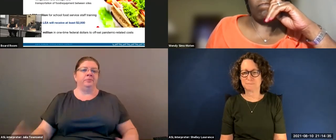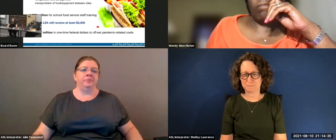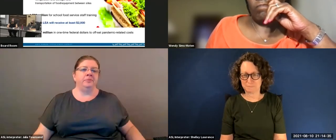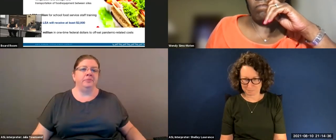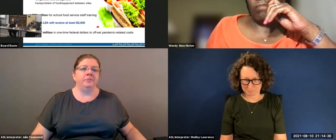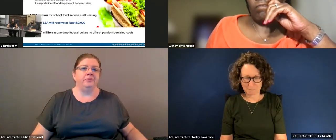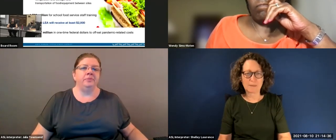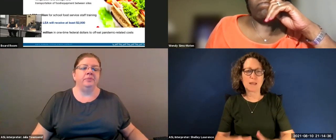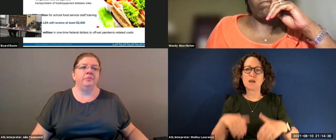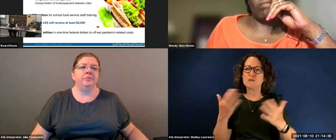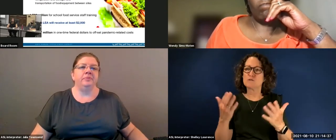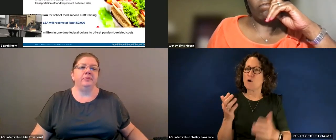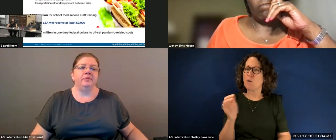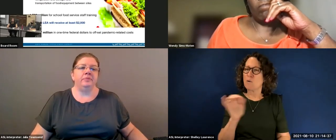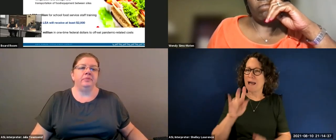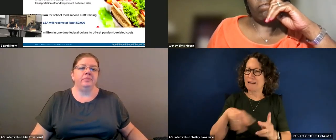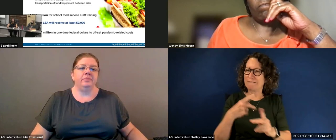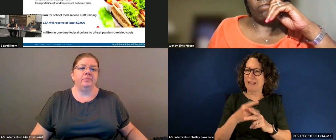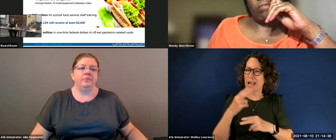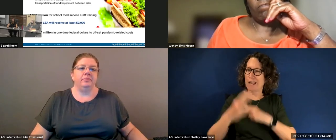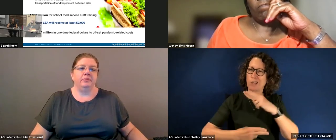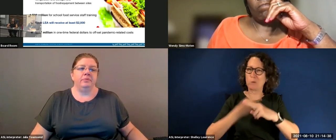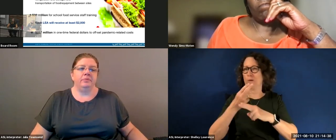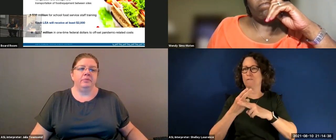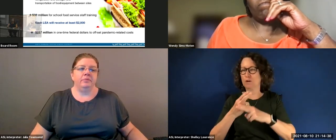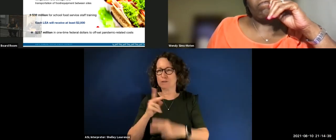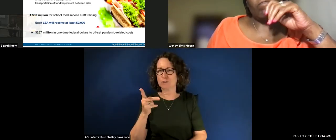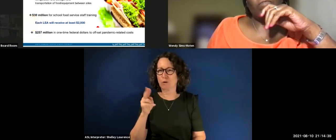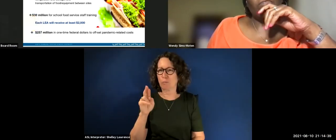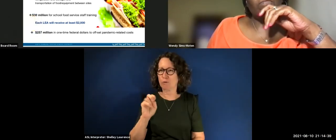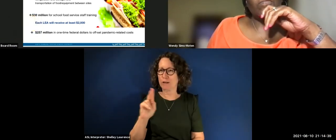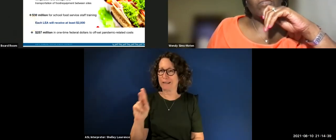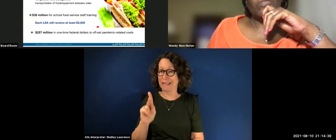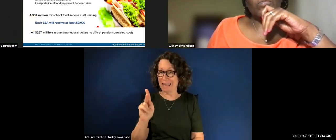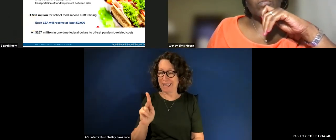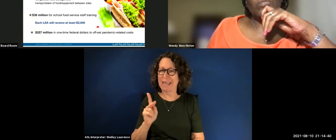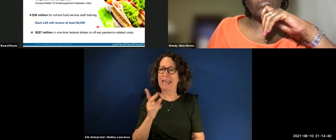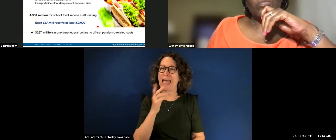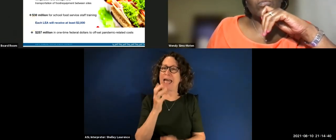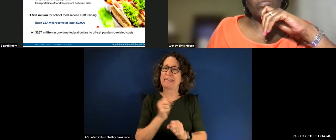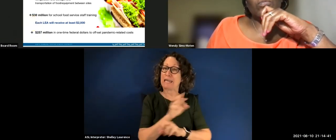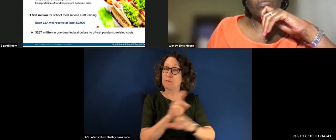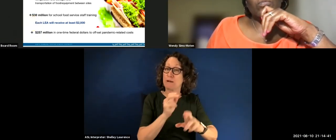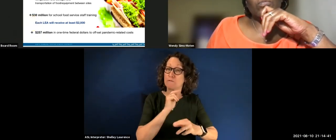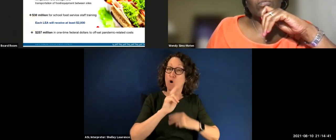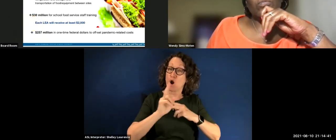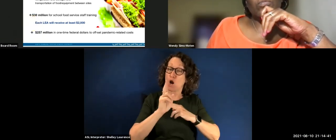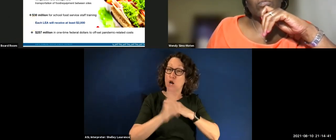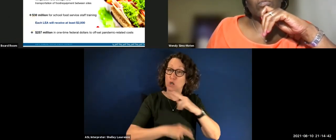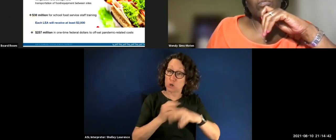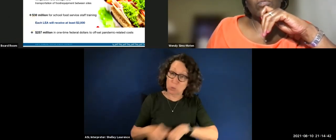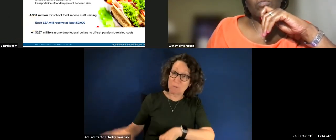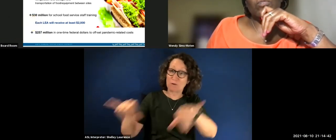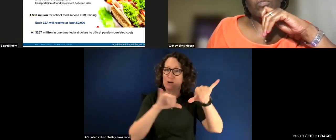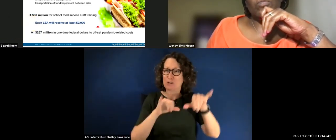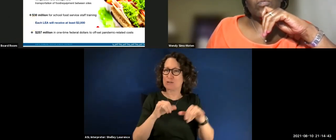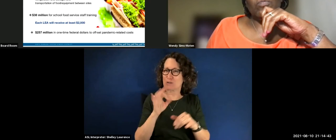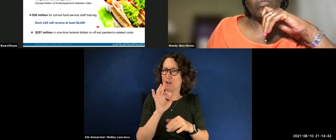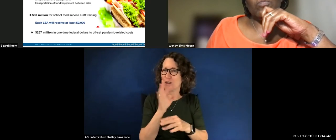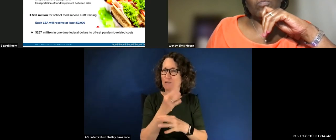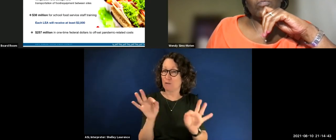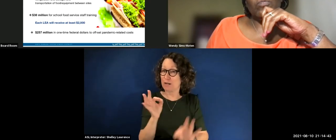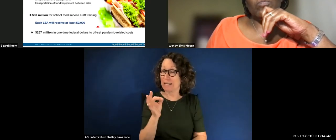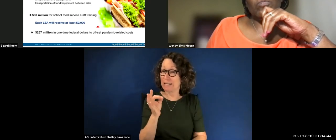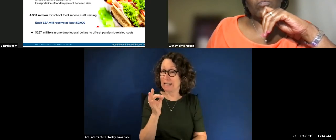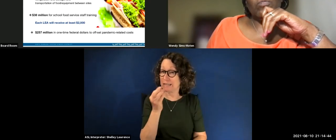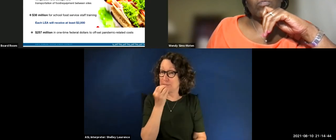So kind of like the universal pre-K, getting ready for the universal free meals, there's money in the budget to